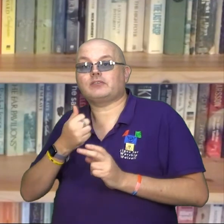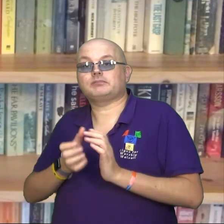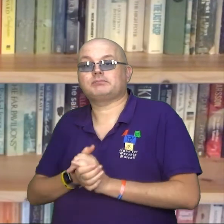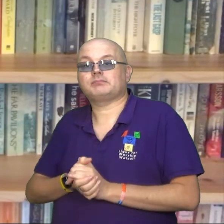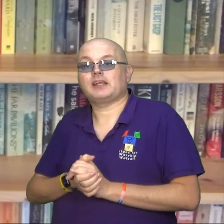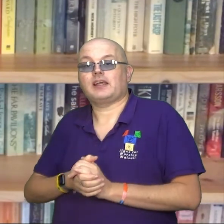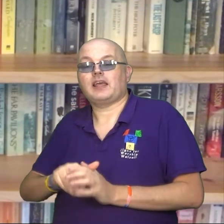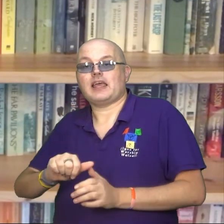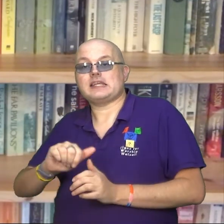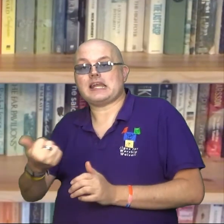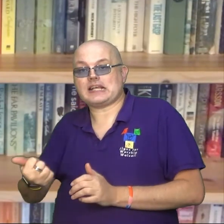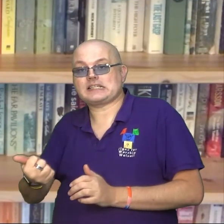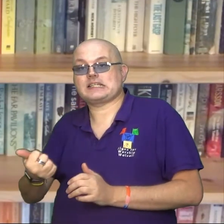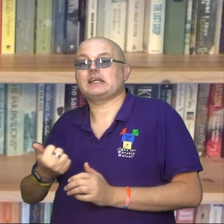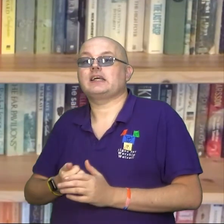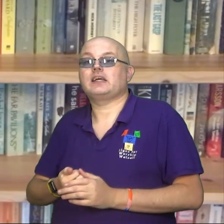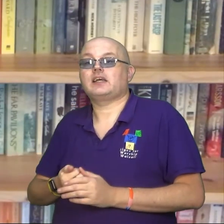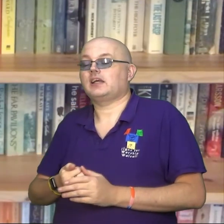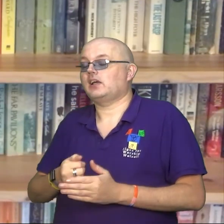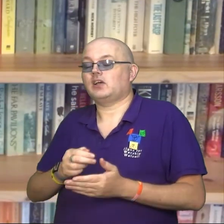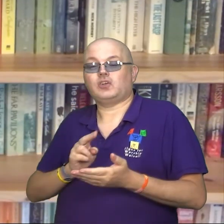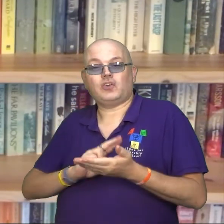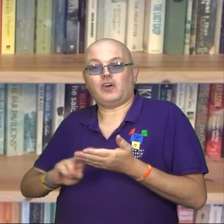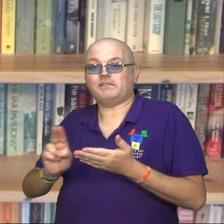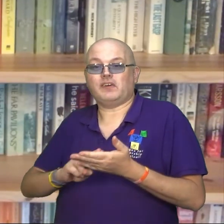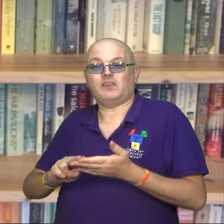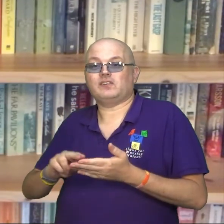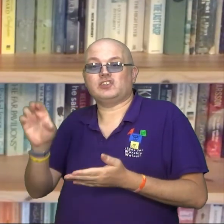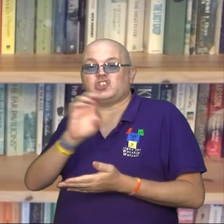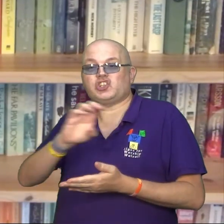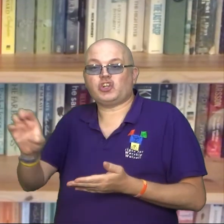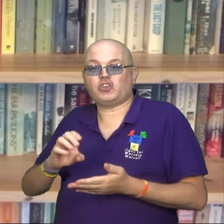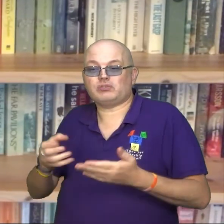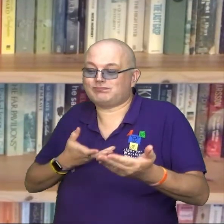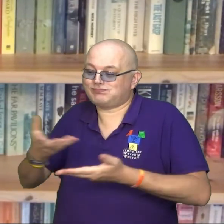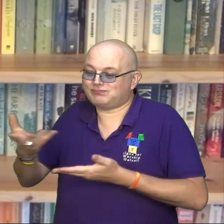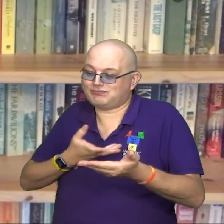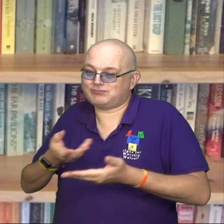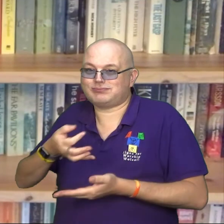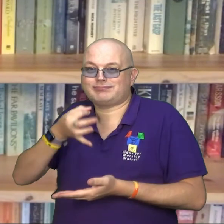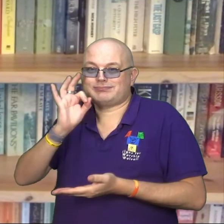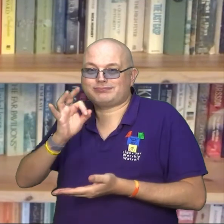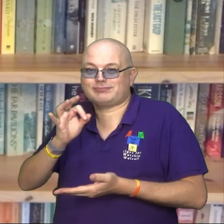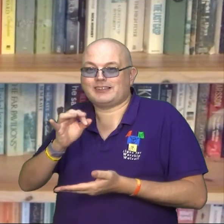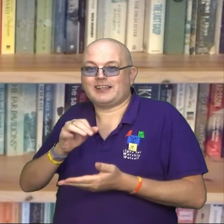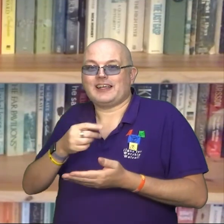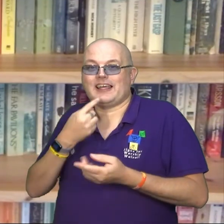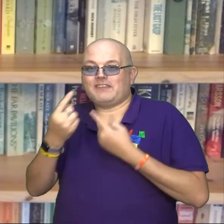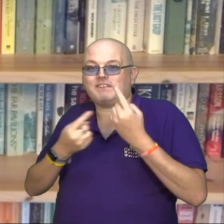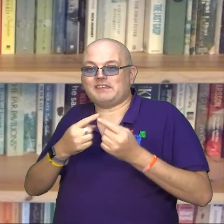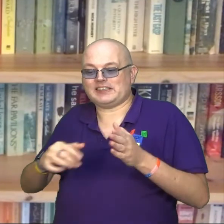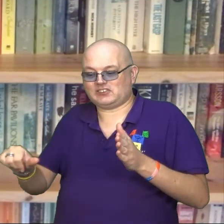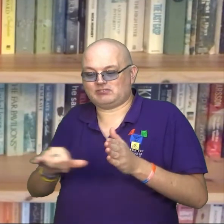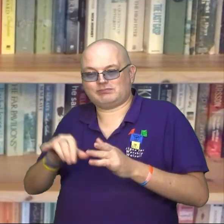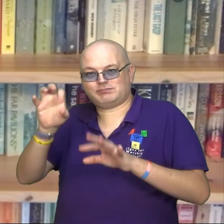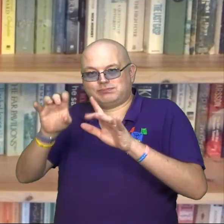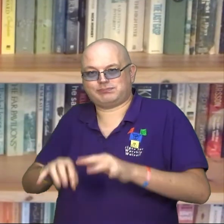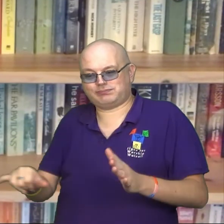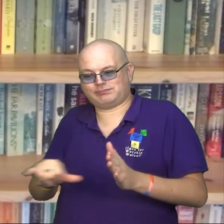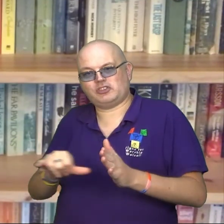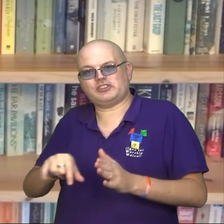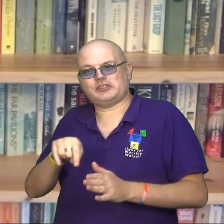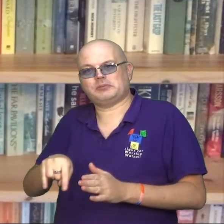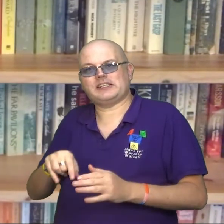like. After that, there will be our usual coffee and chat on Zoom. Details are in the chat below and are in